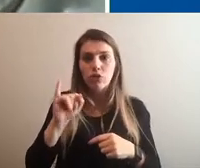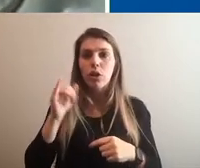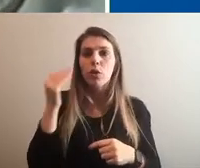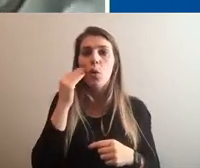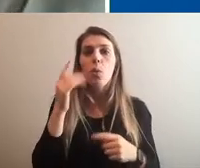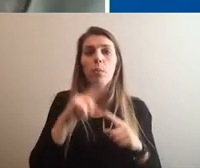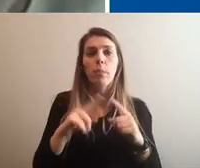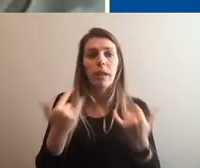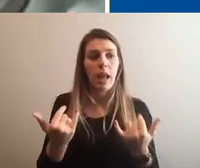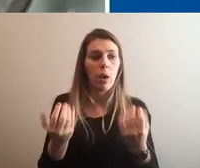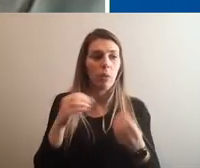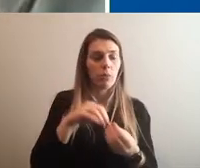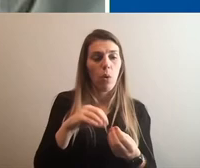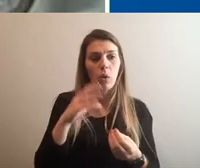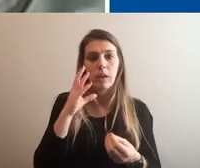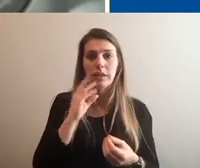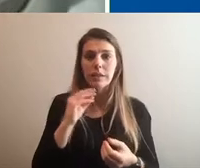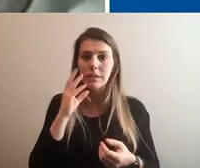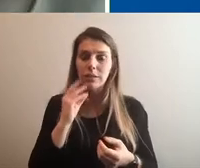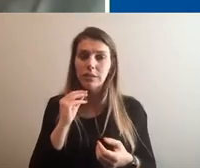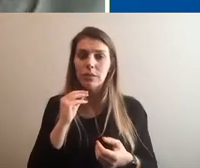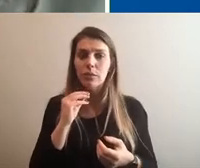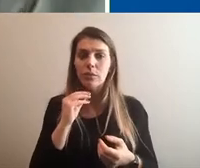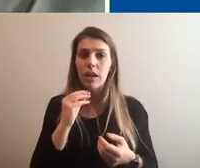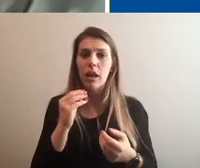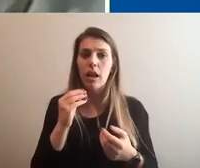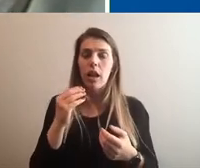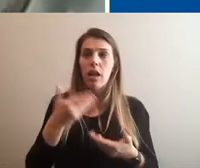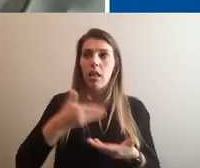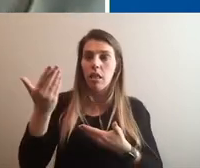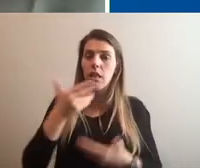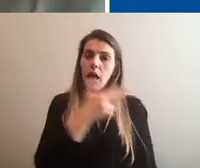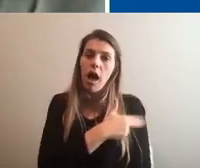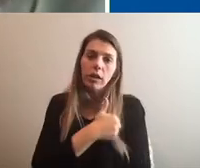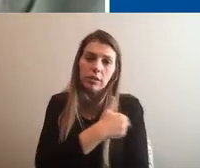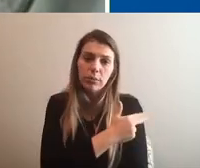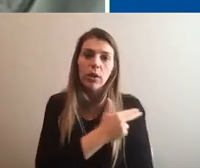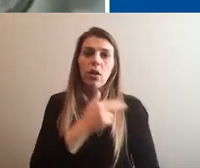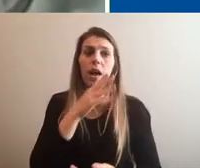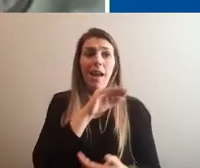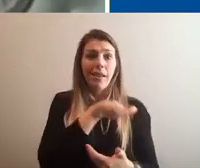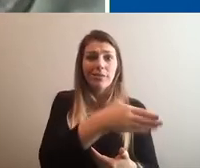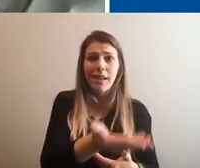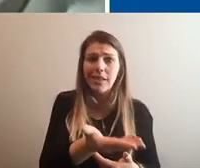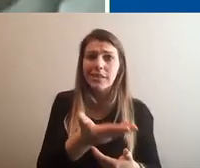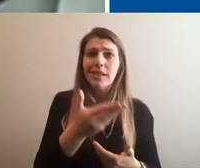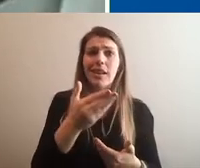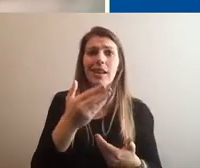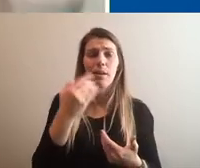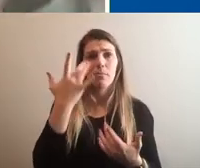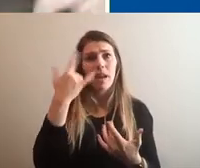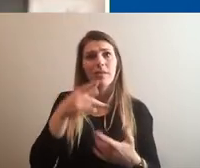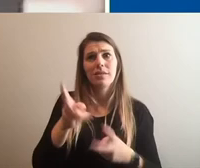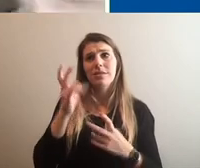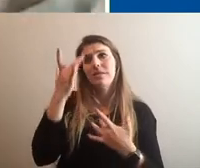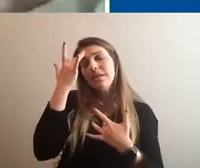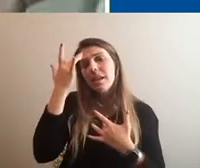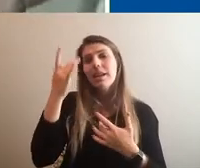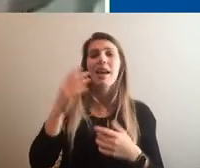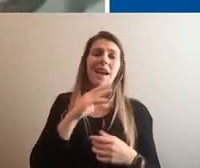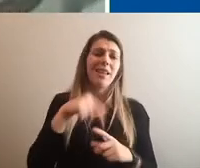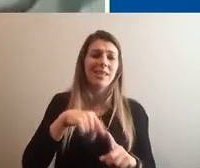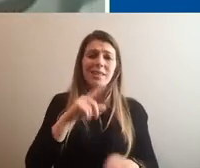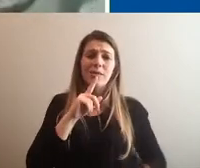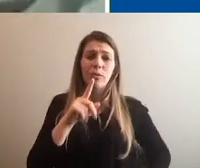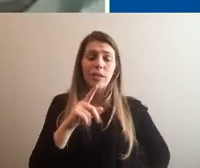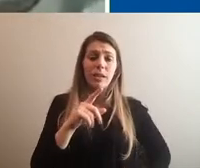then experience higher rates of hospitalization and mortality when they're infected. And it's interesting I say this because